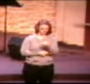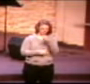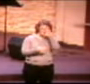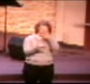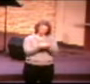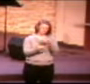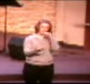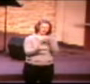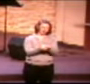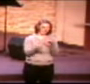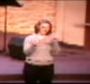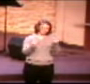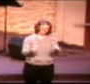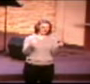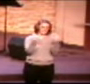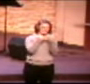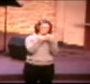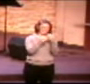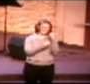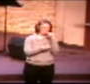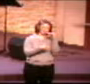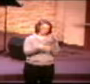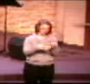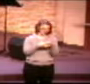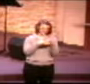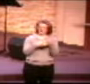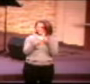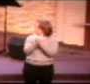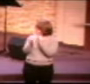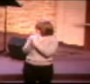wife. You may kiss your bride.